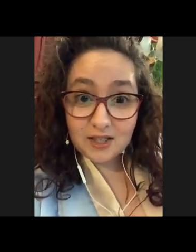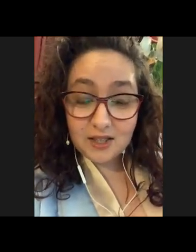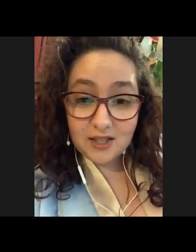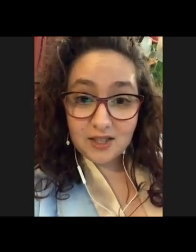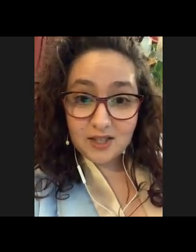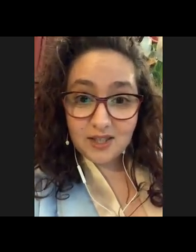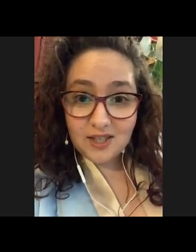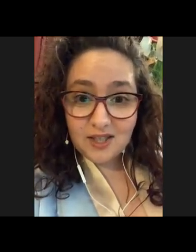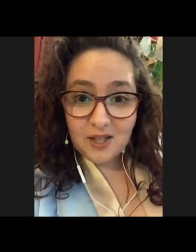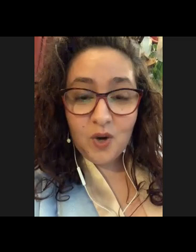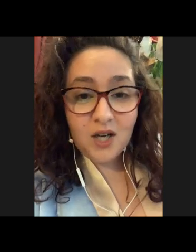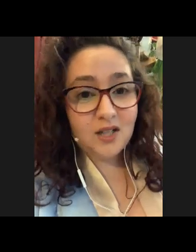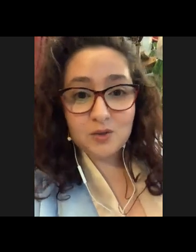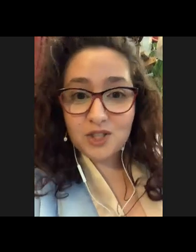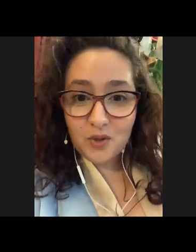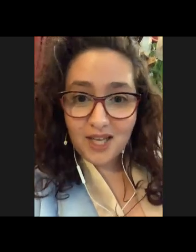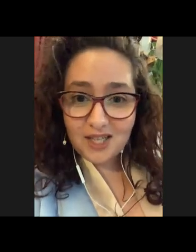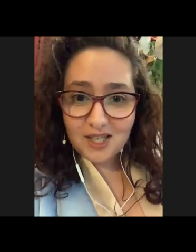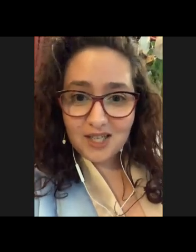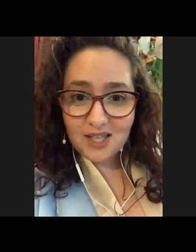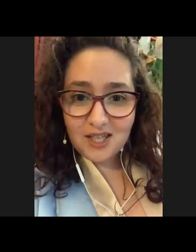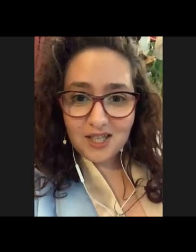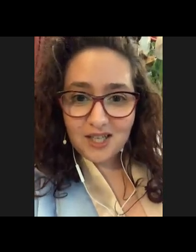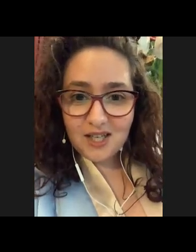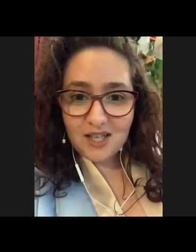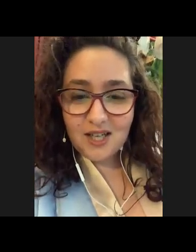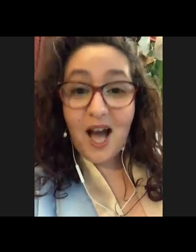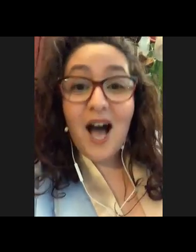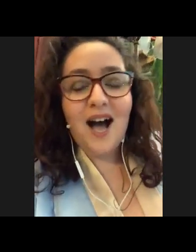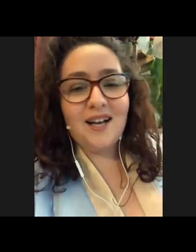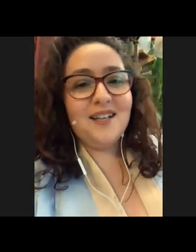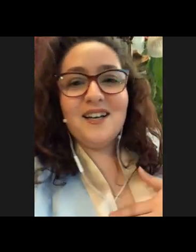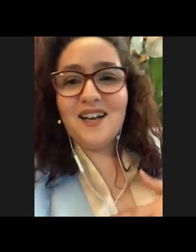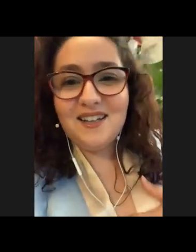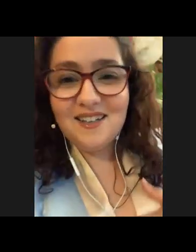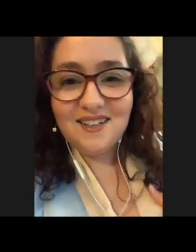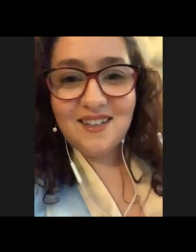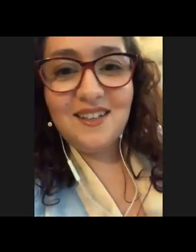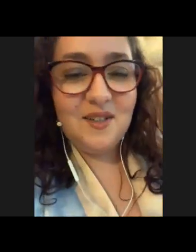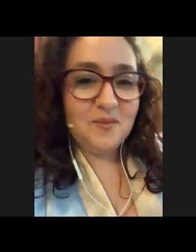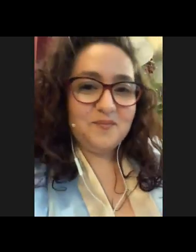O'Reilly, what are you doing? I tell you what,